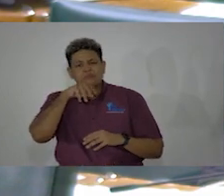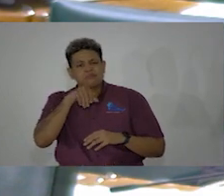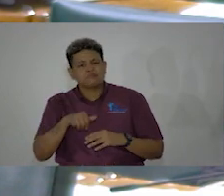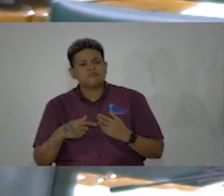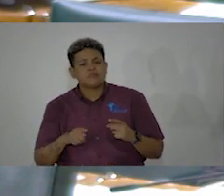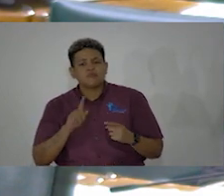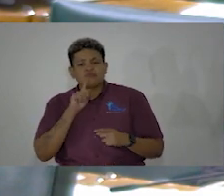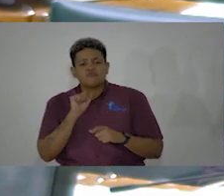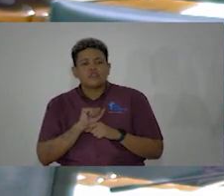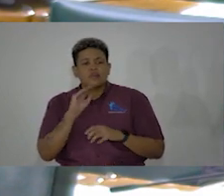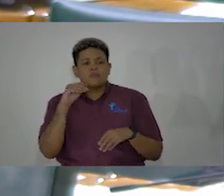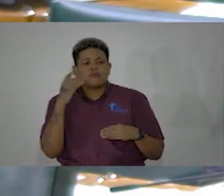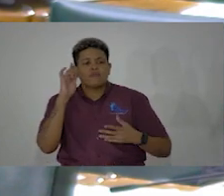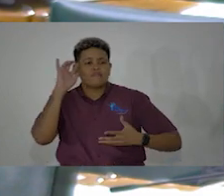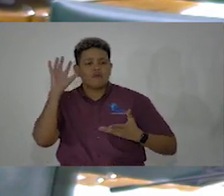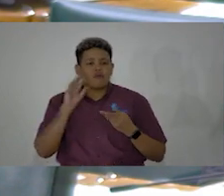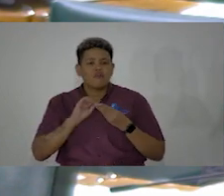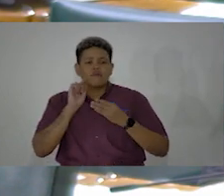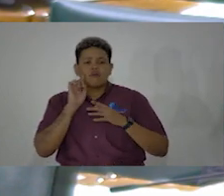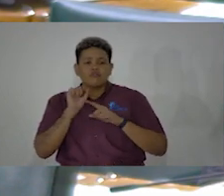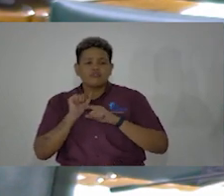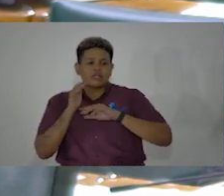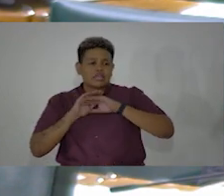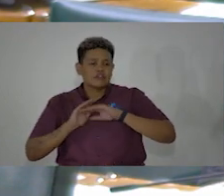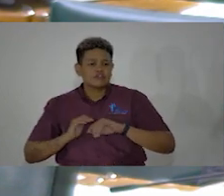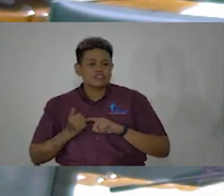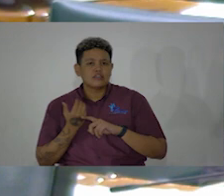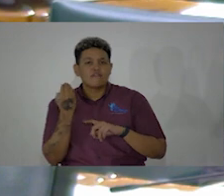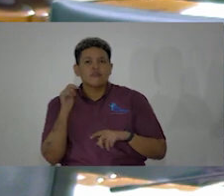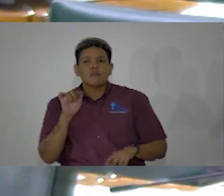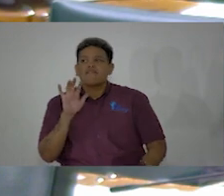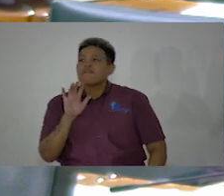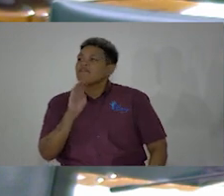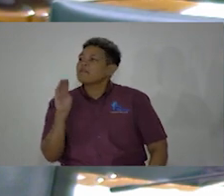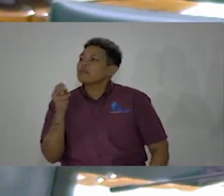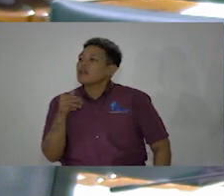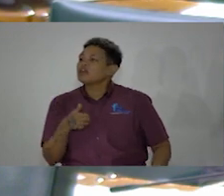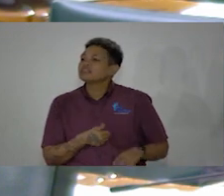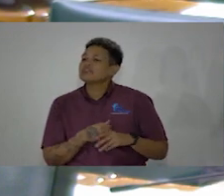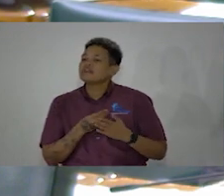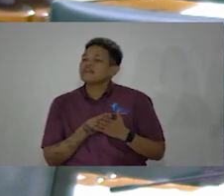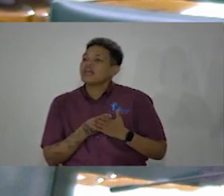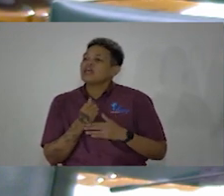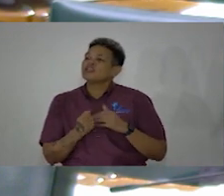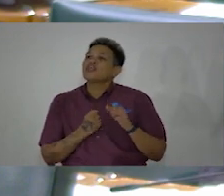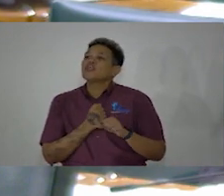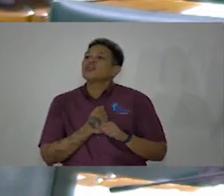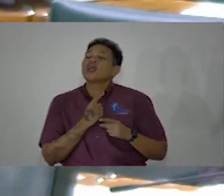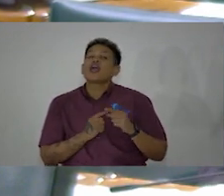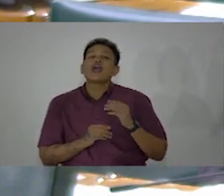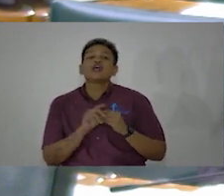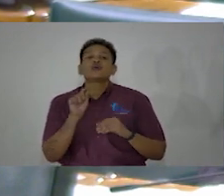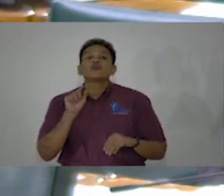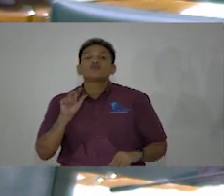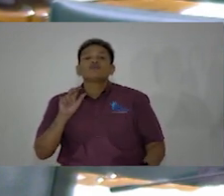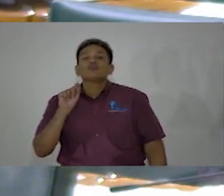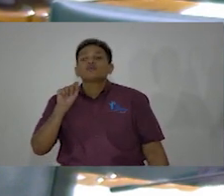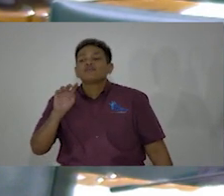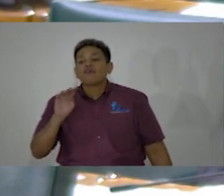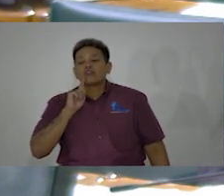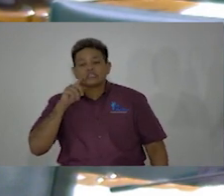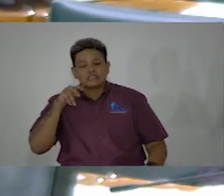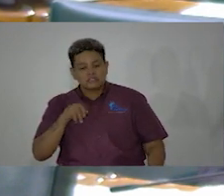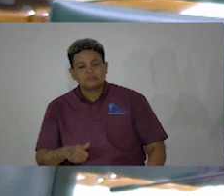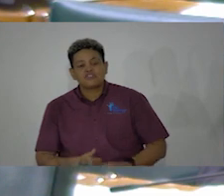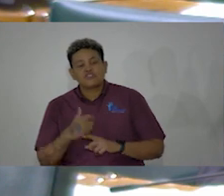therefore provides for an overall increase of $14.5 billion in the financial year 23-24